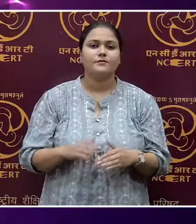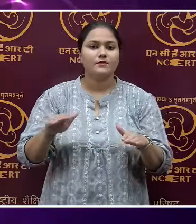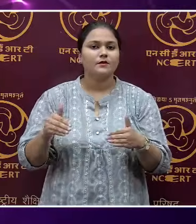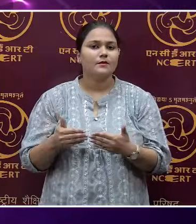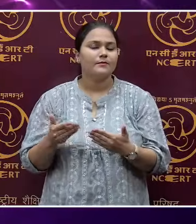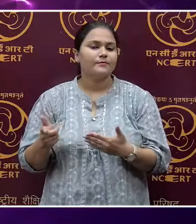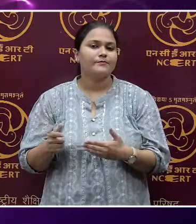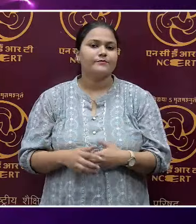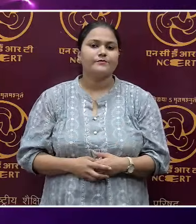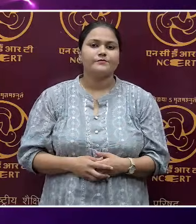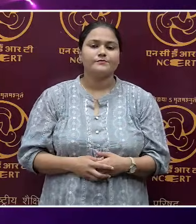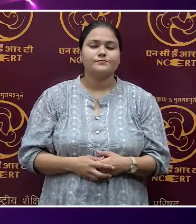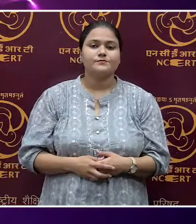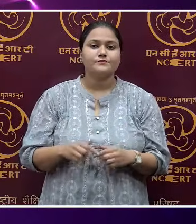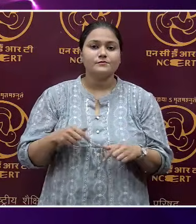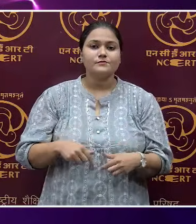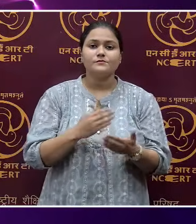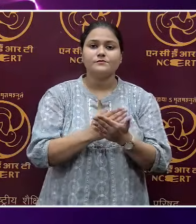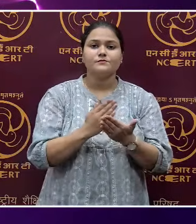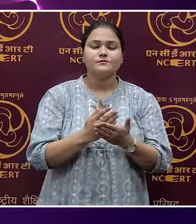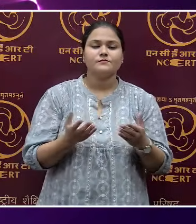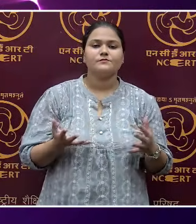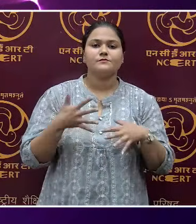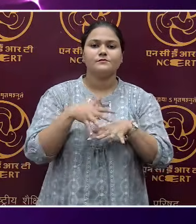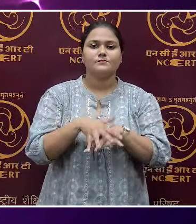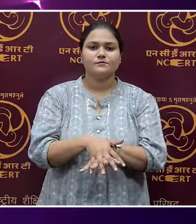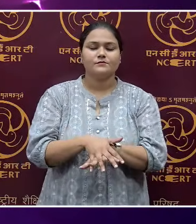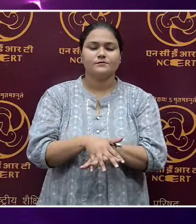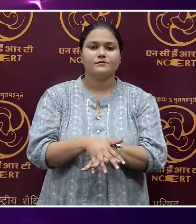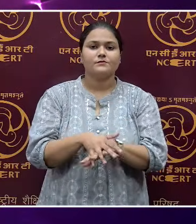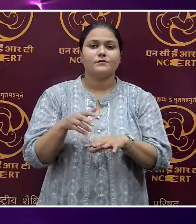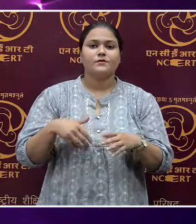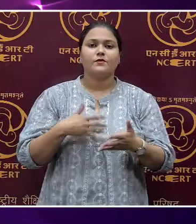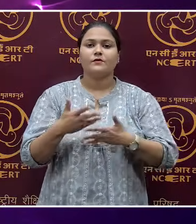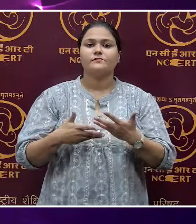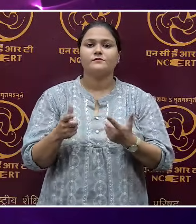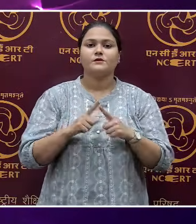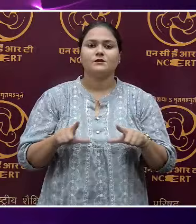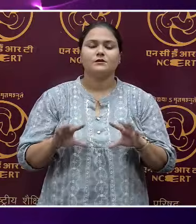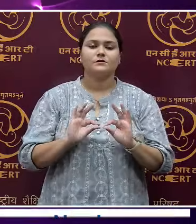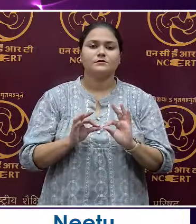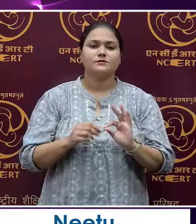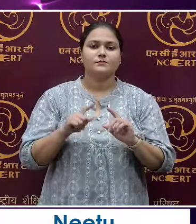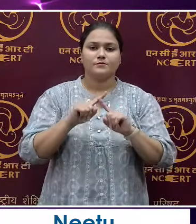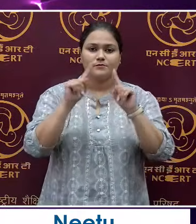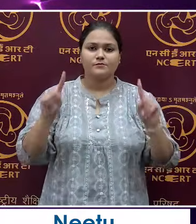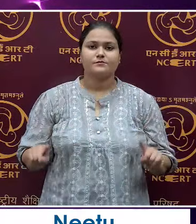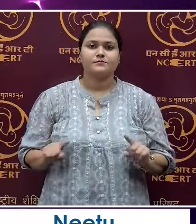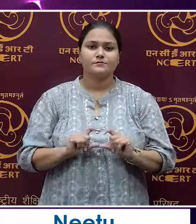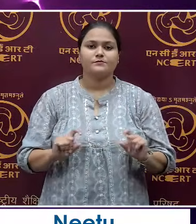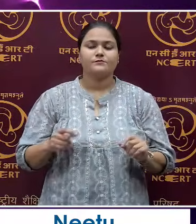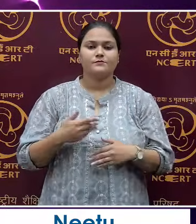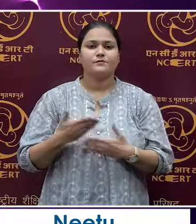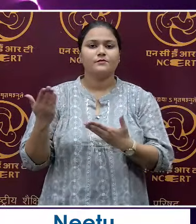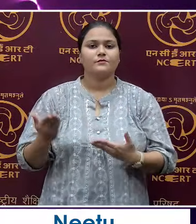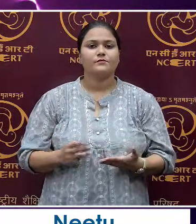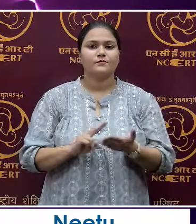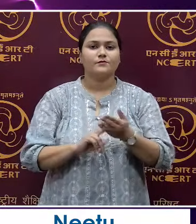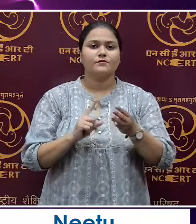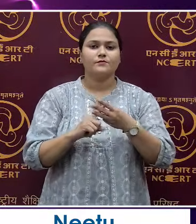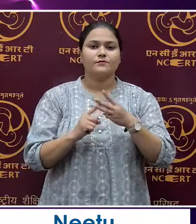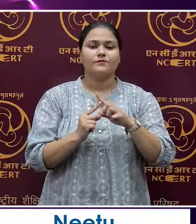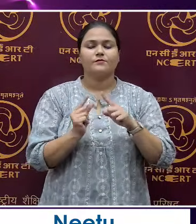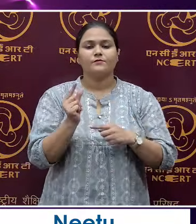for the session, let me tell you the session is inclusive. As you can see, we have Indian Sign Language interpreter on the screen. We welcome Ms. Neetu to our